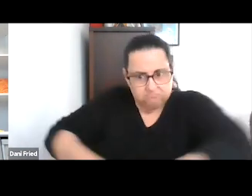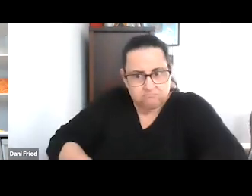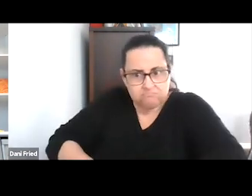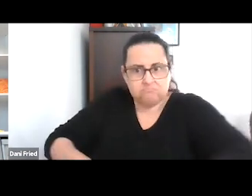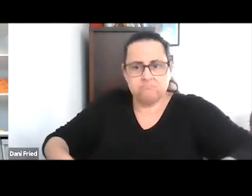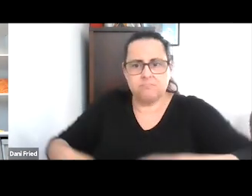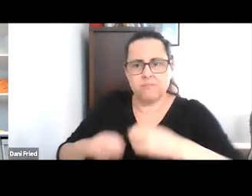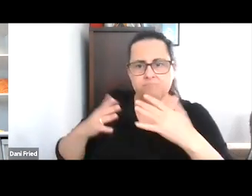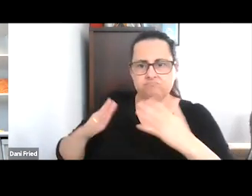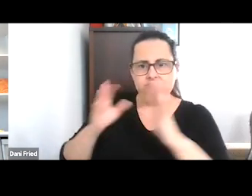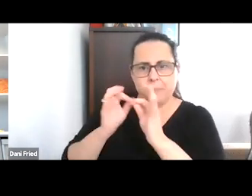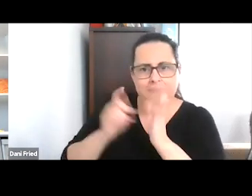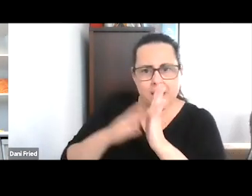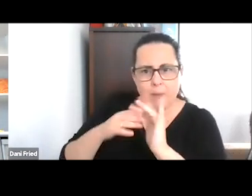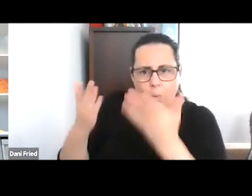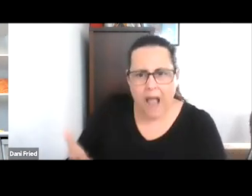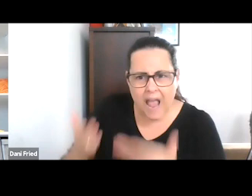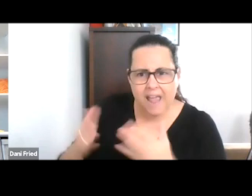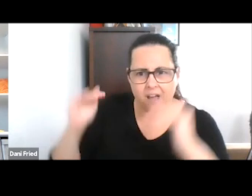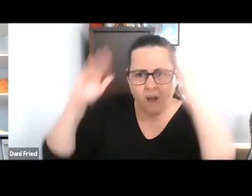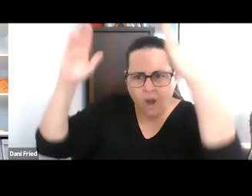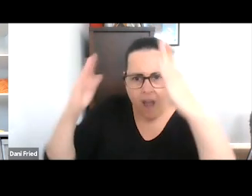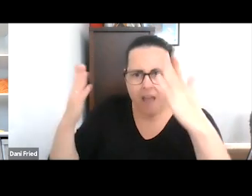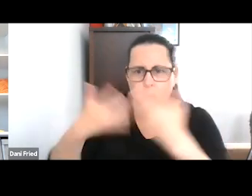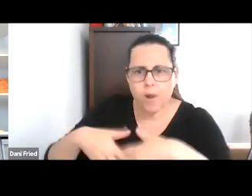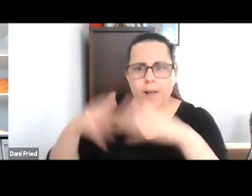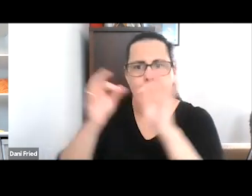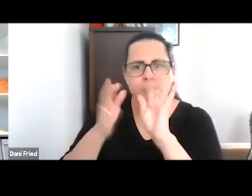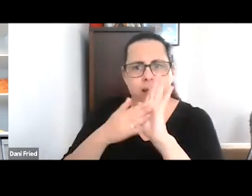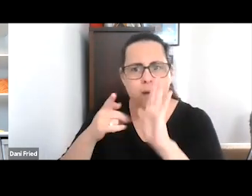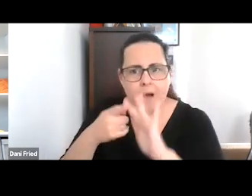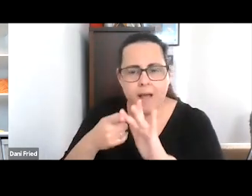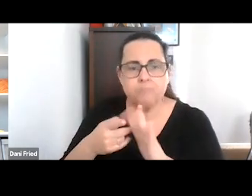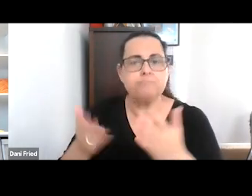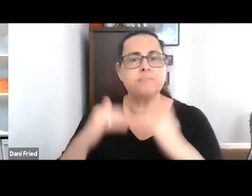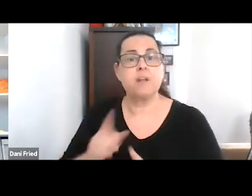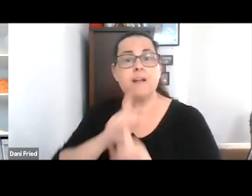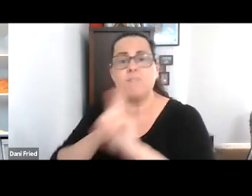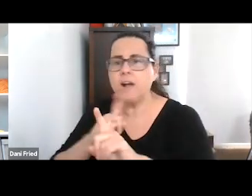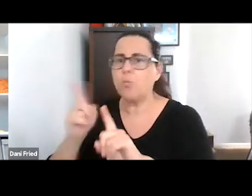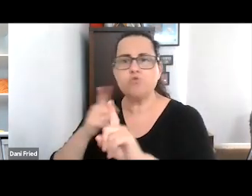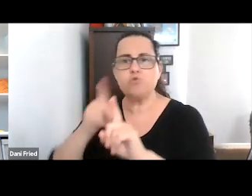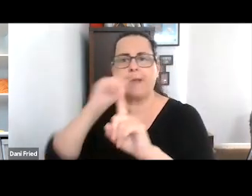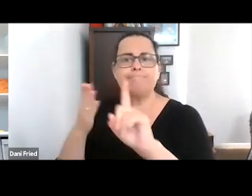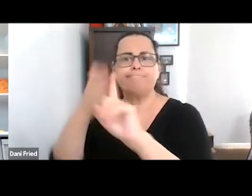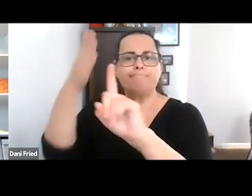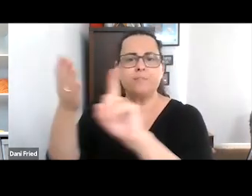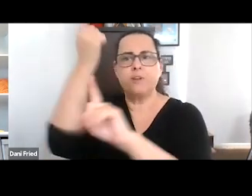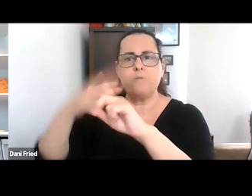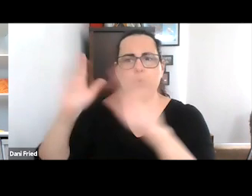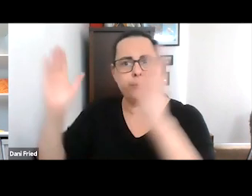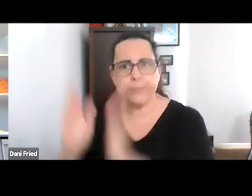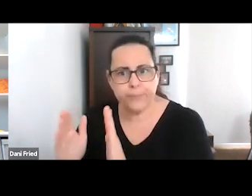and height to calculate body mass index, providing advice on realistic goals, because for